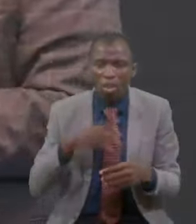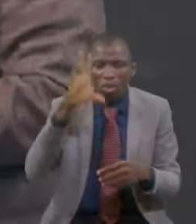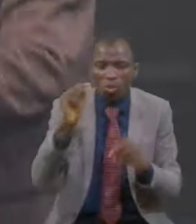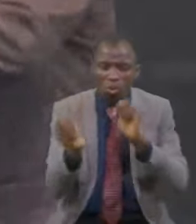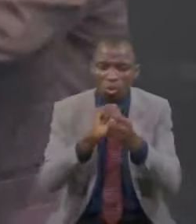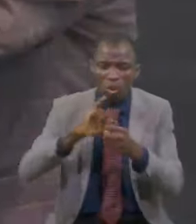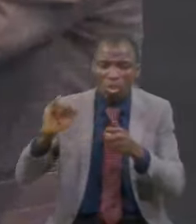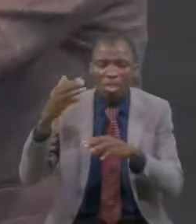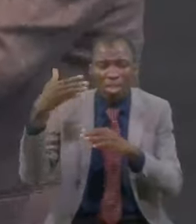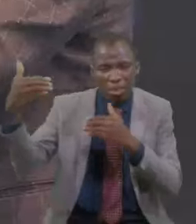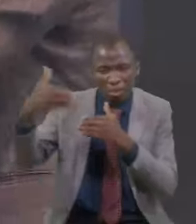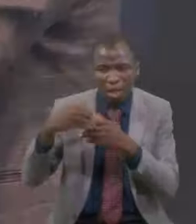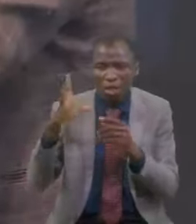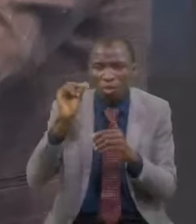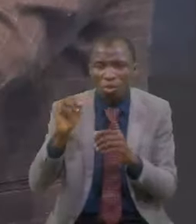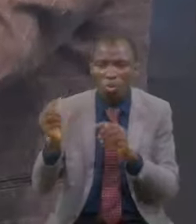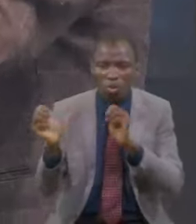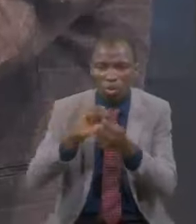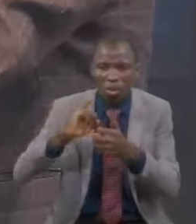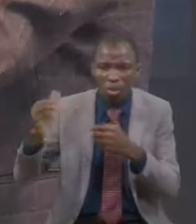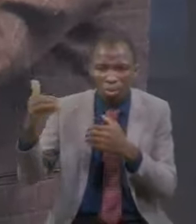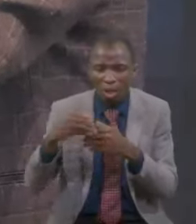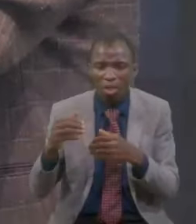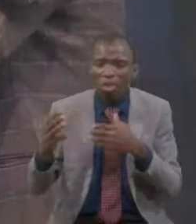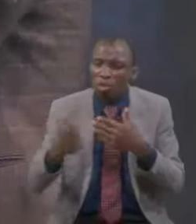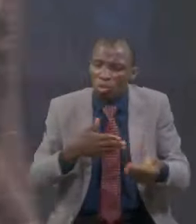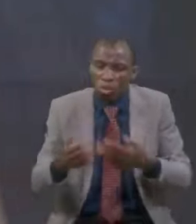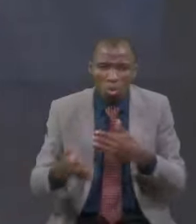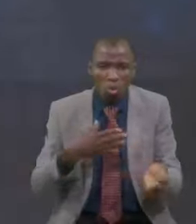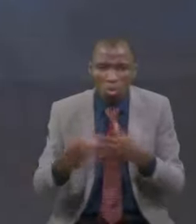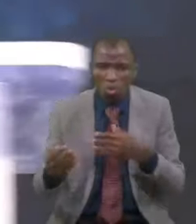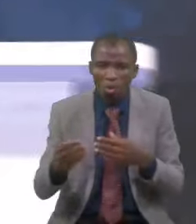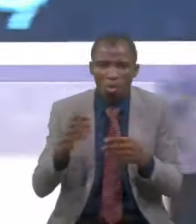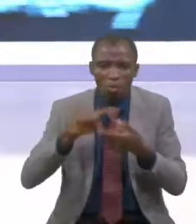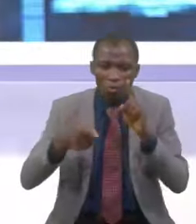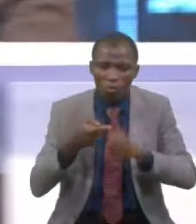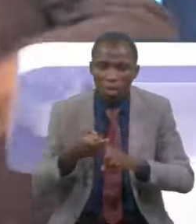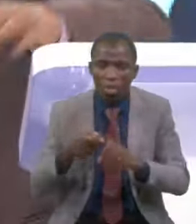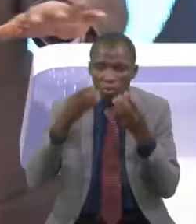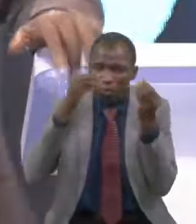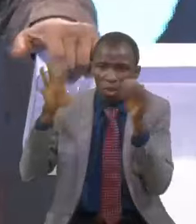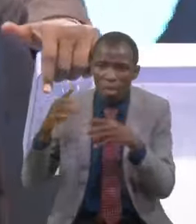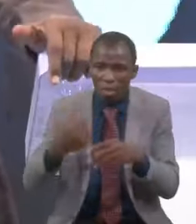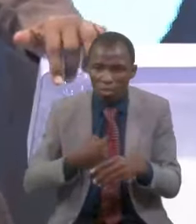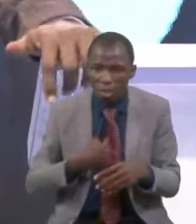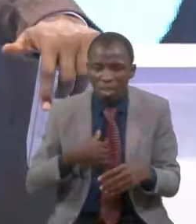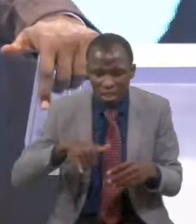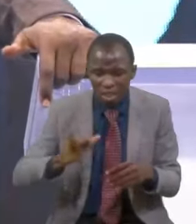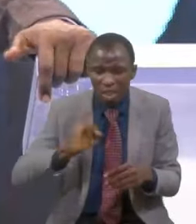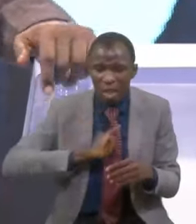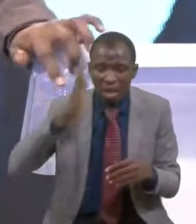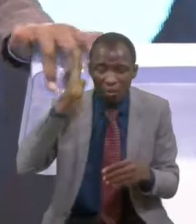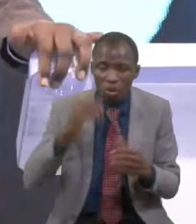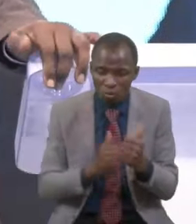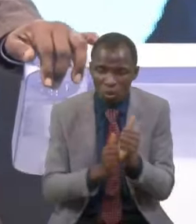turning back. Though friends forsake me, yet I will follow. No